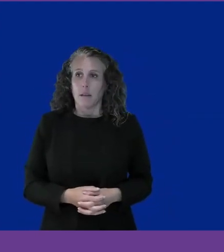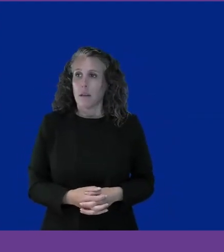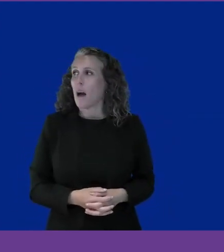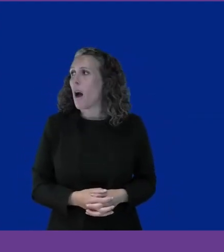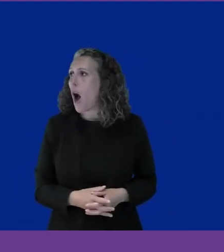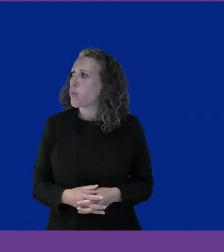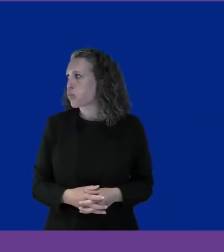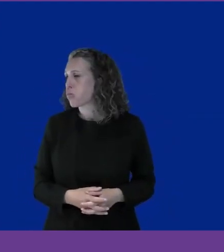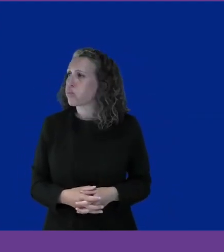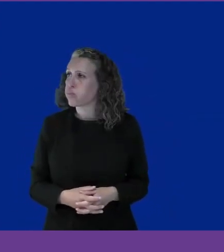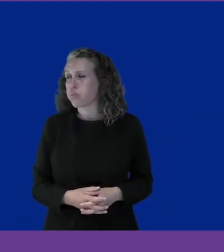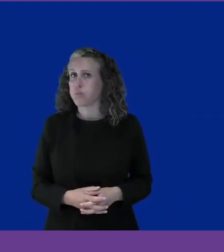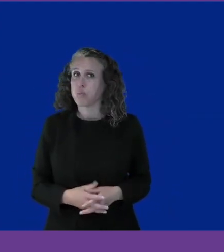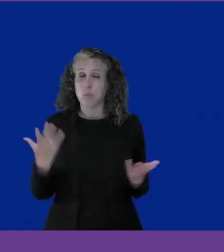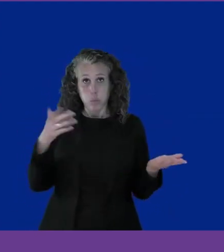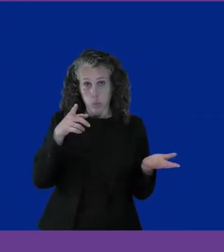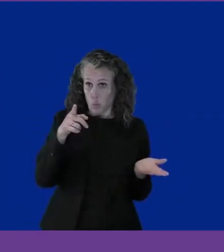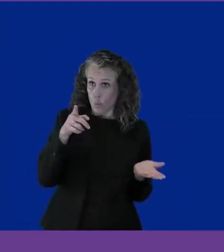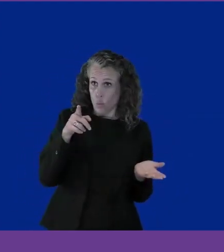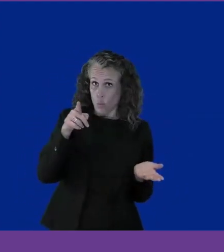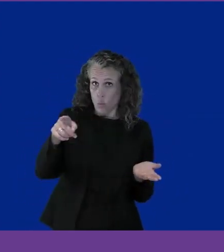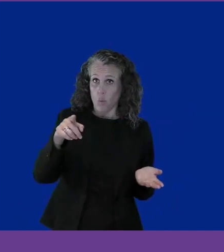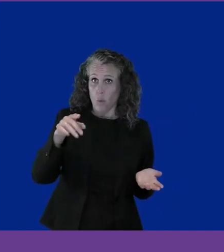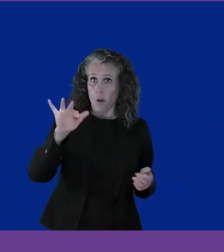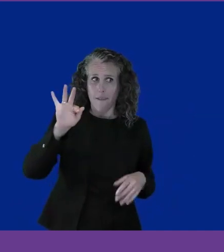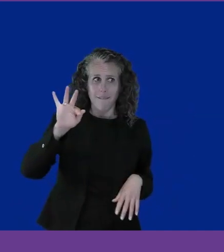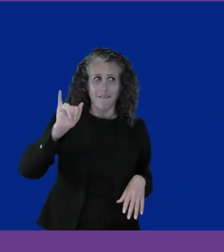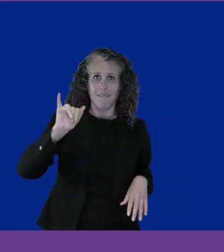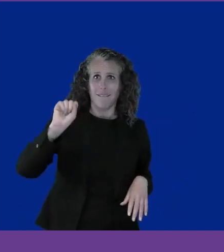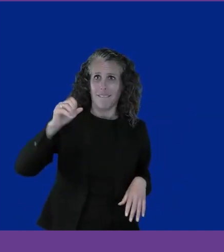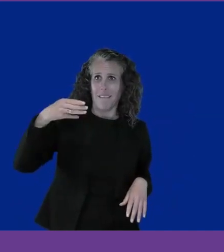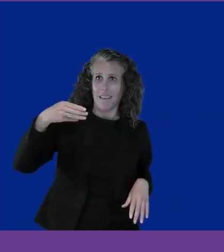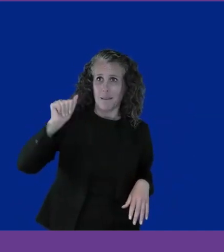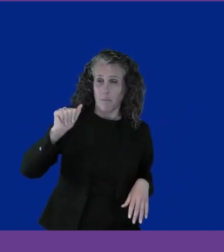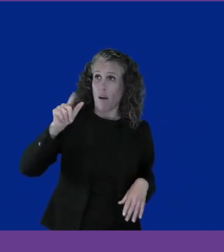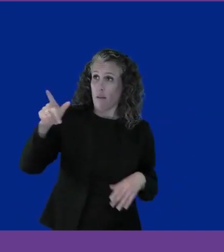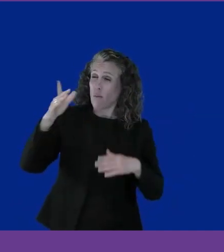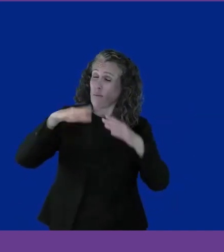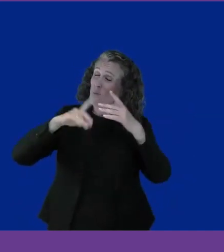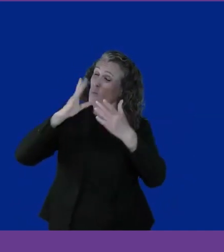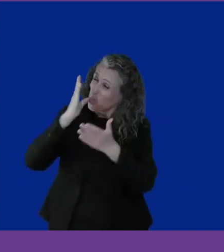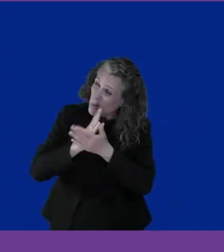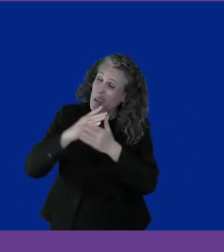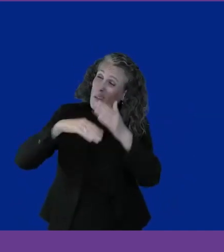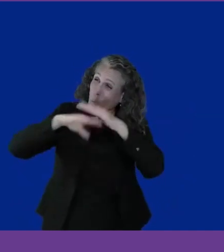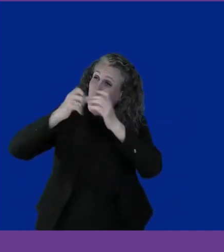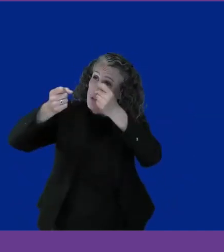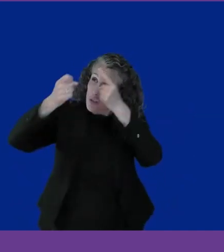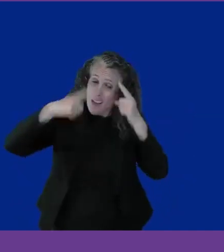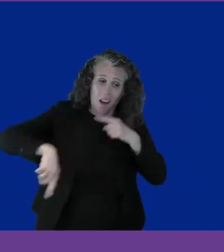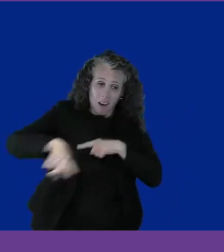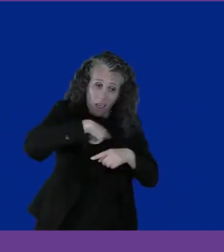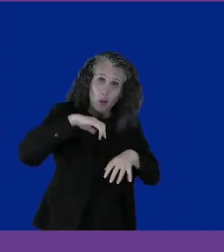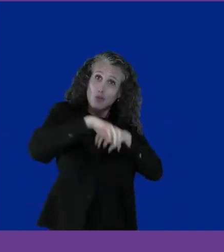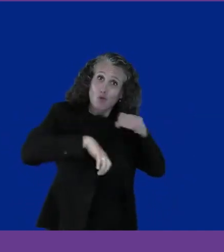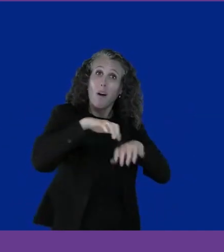but do you as FISMA have really a full picture of the problems which we are currently having for